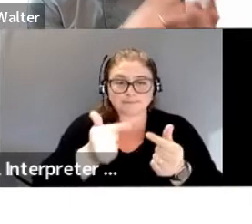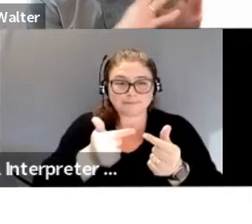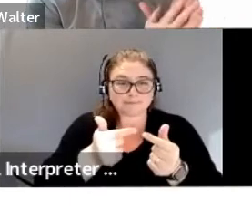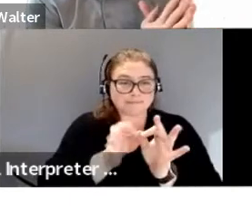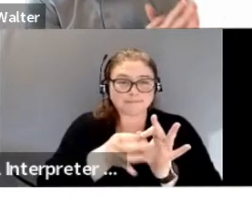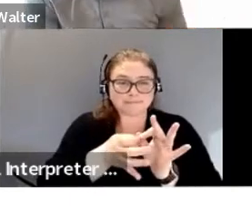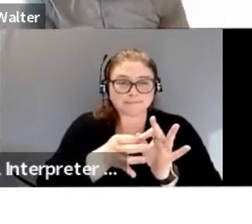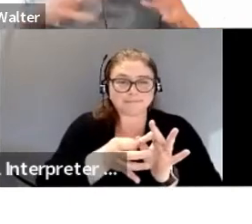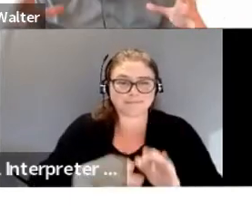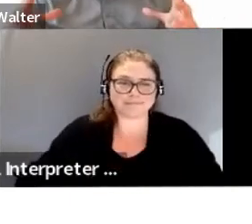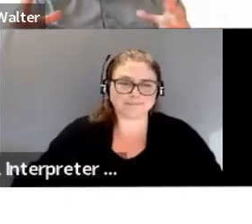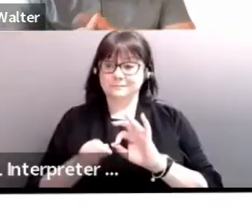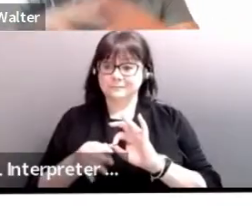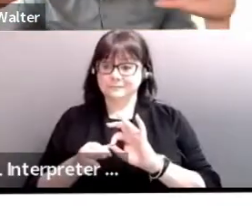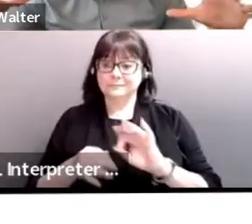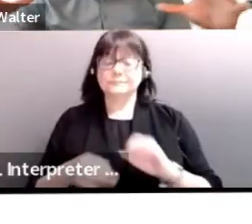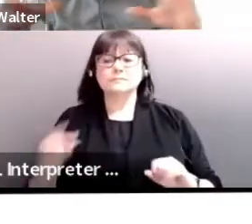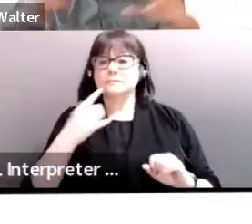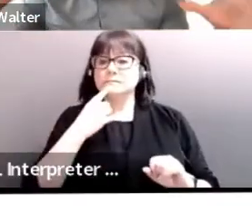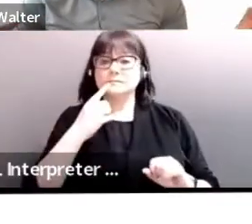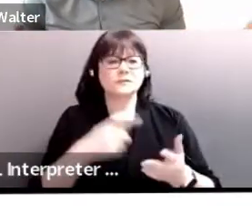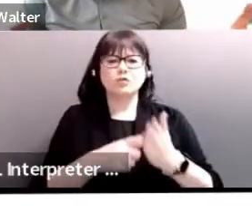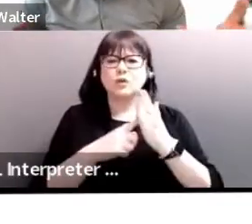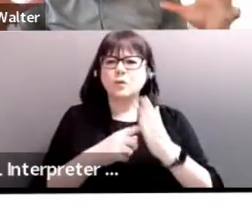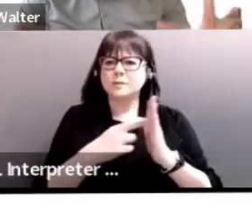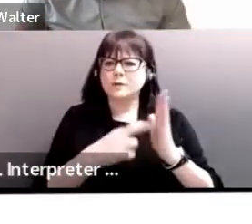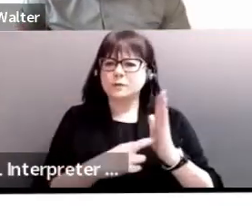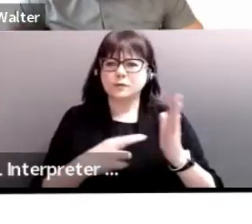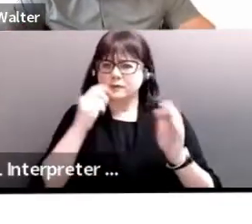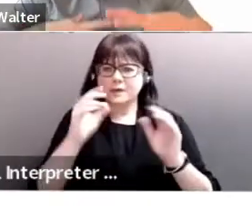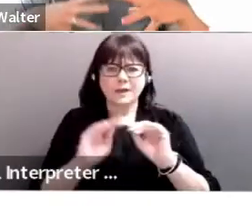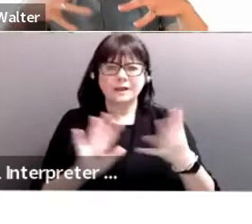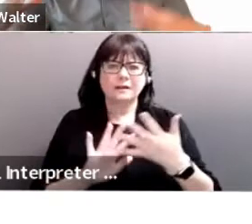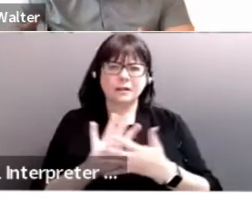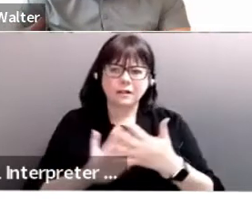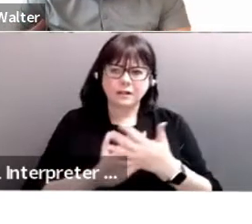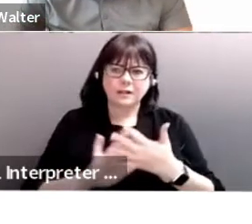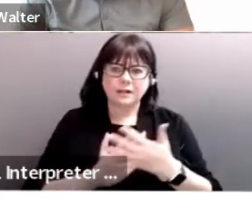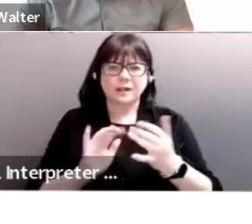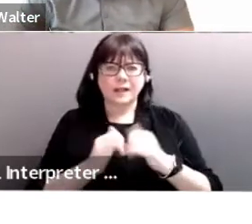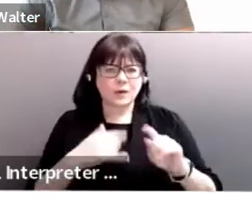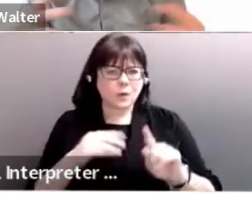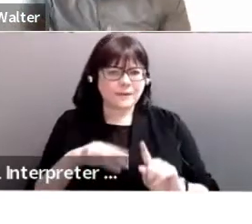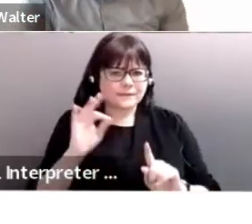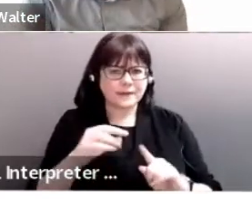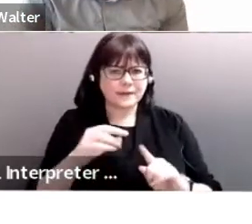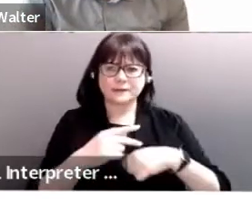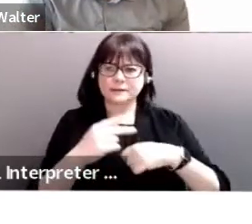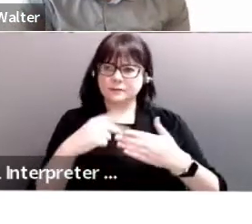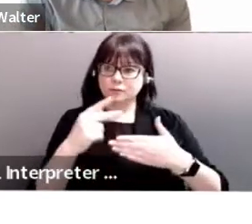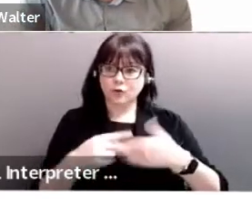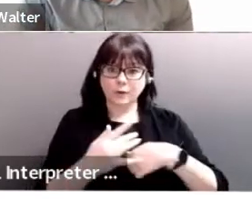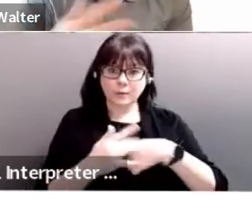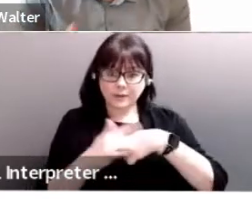this upfront time searching out, okay, what's out there? How do I go about, finding these programs? How do I go about applying? Now, when you actually find